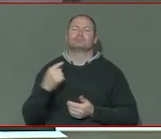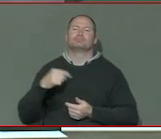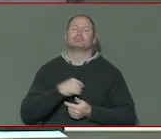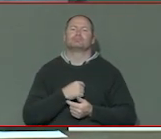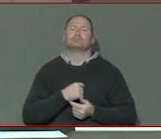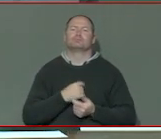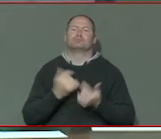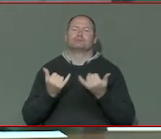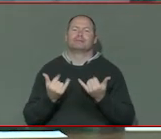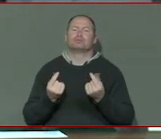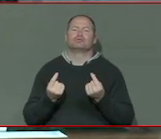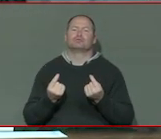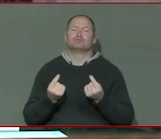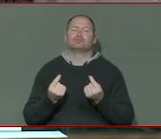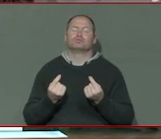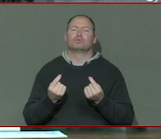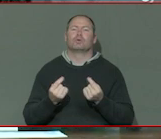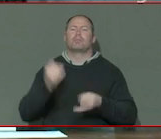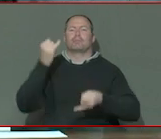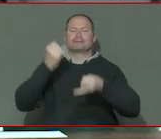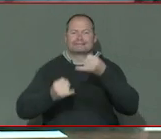We corrected errors. Am I right?